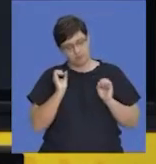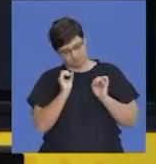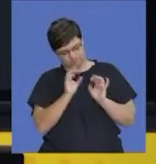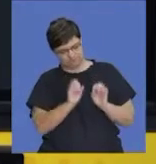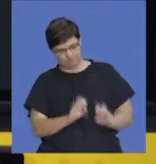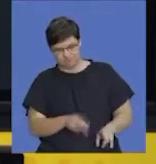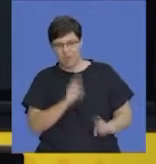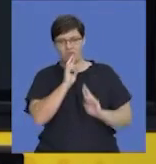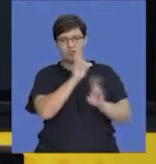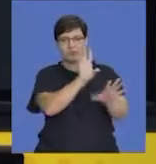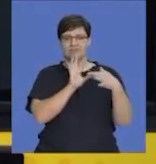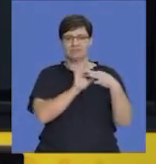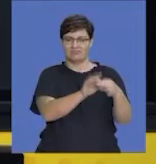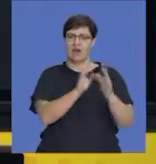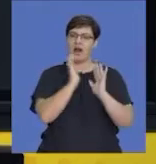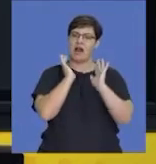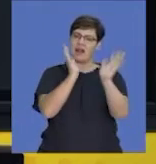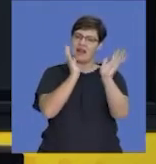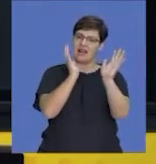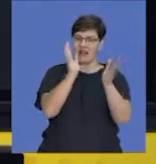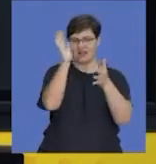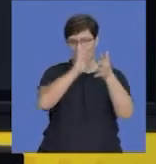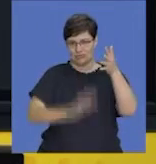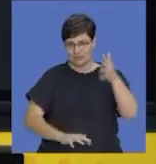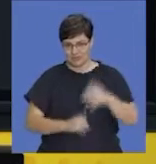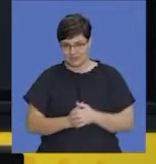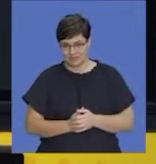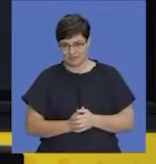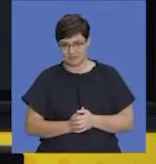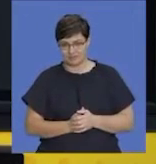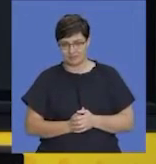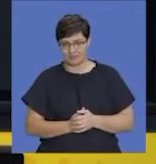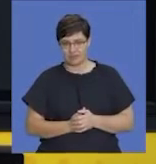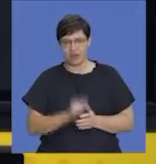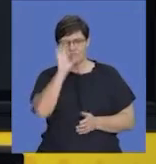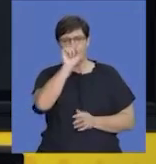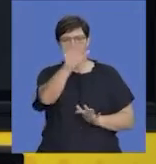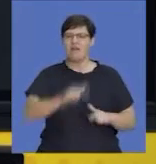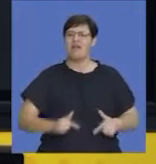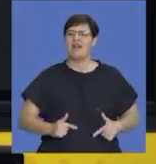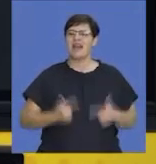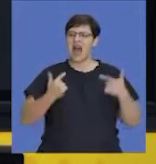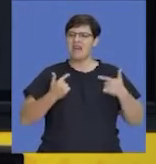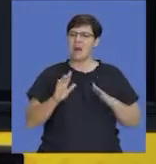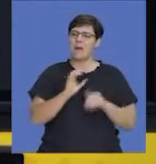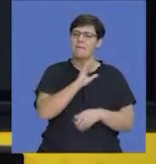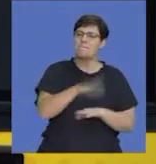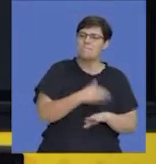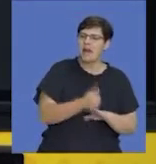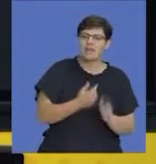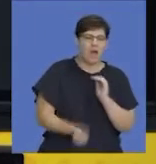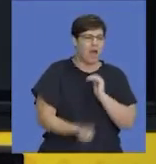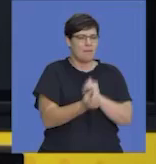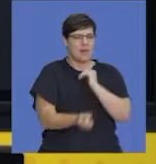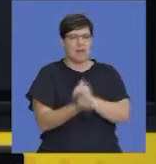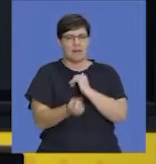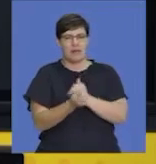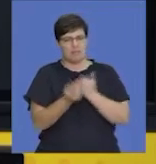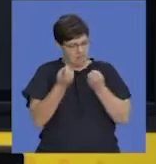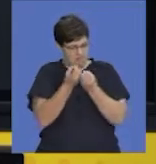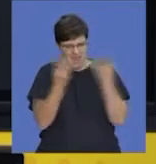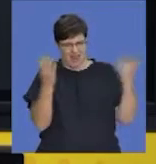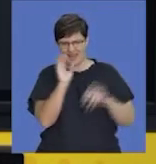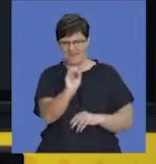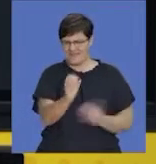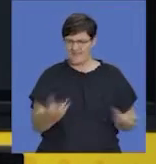actually respond to and tell a story about. Remember, our entire life is based on incidents that have happened in the past, and the